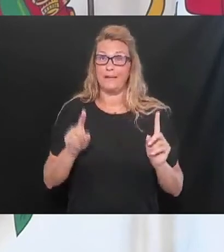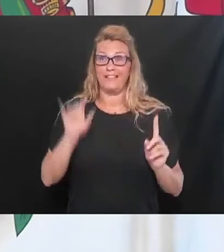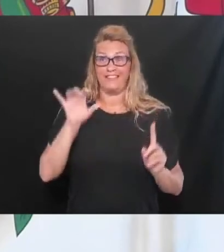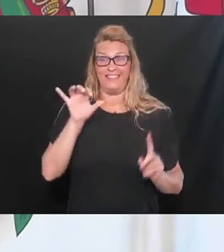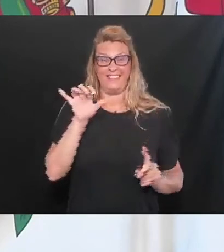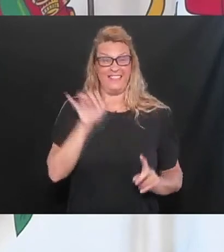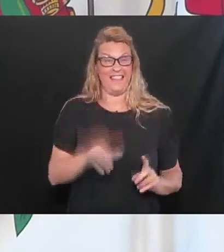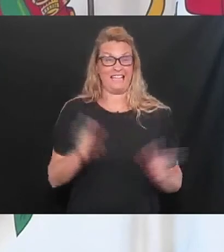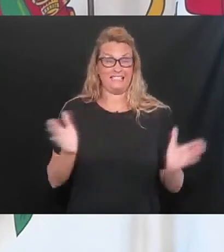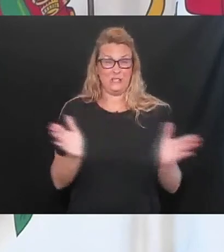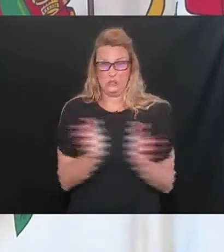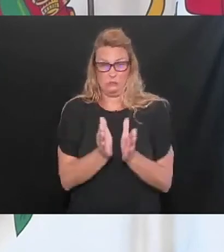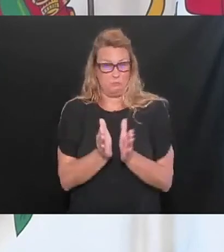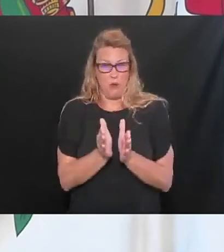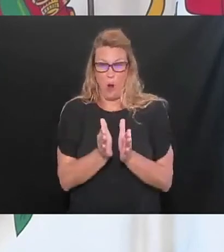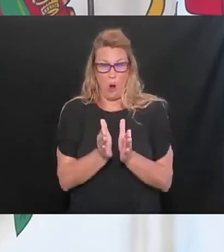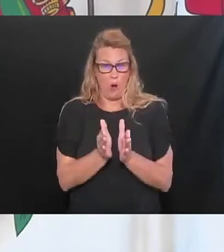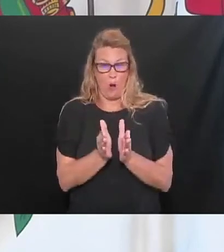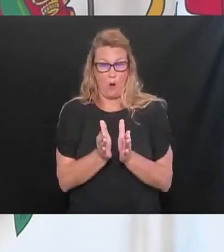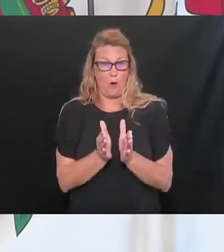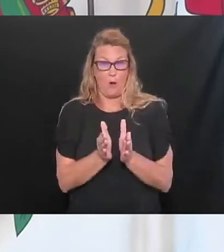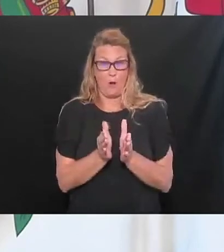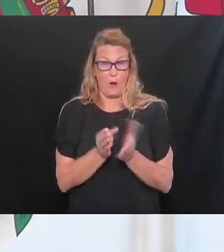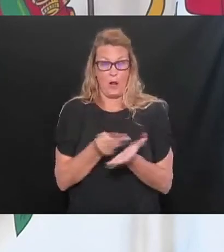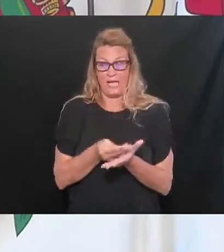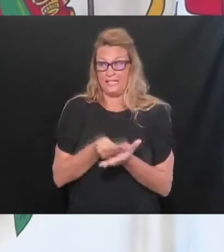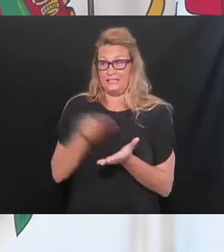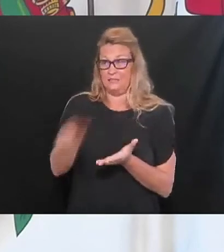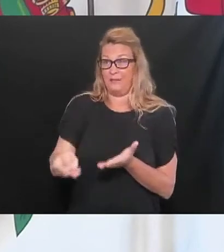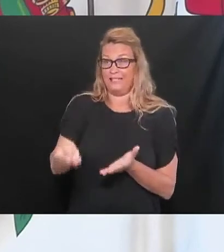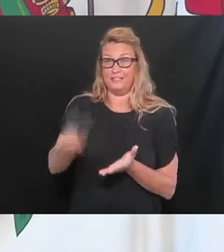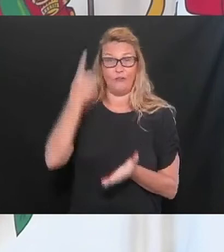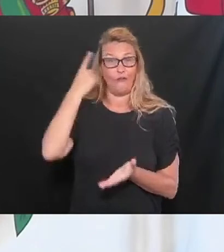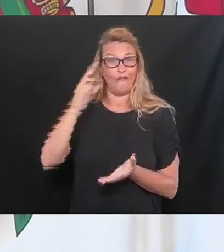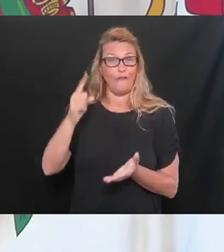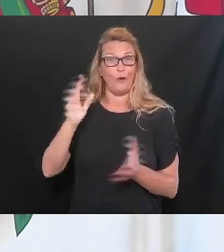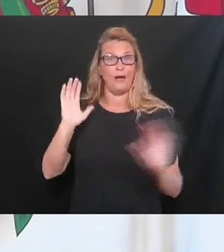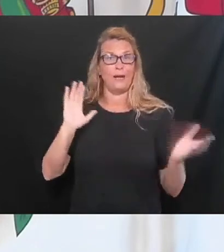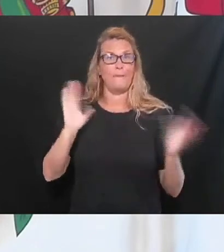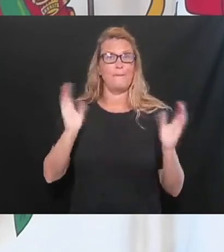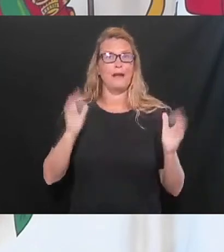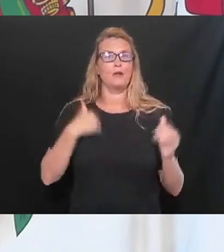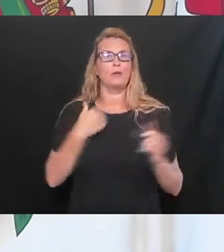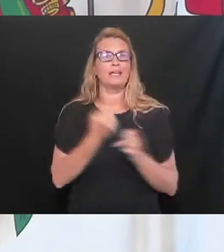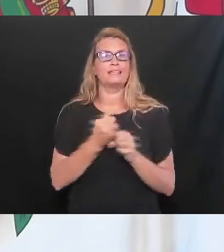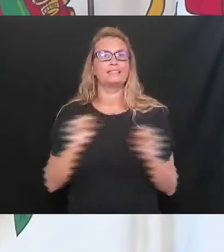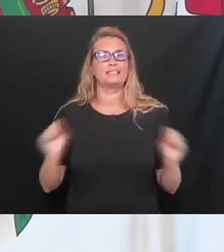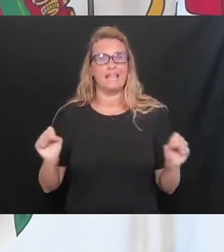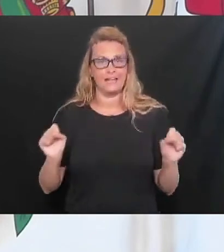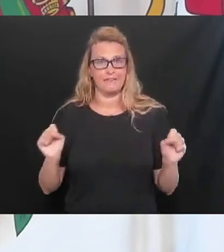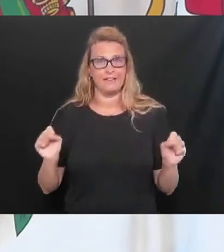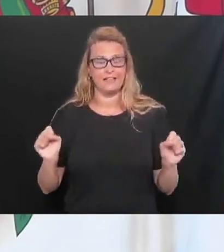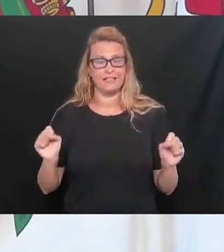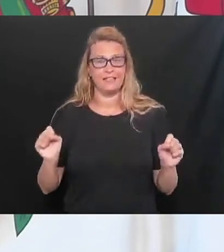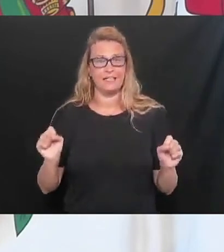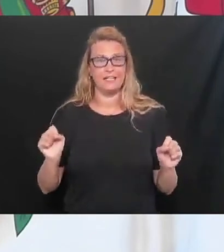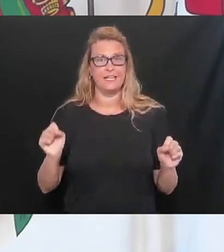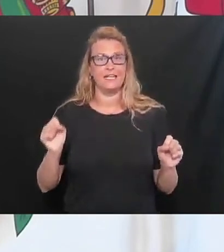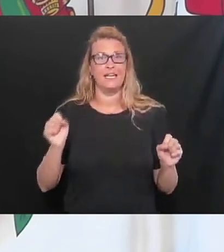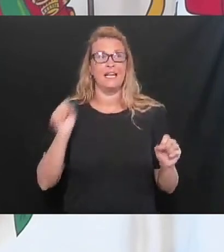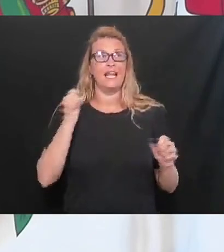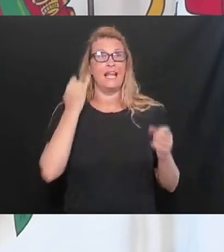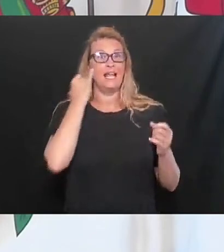bucket. This is a drop in the bucket compared to what we can save and what we can do if we're more and more and